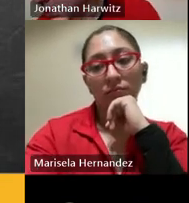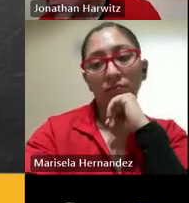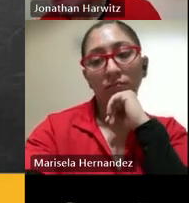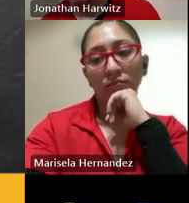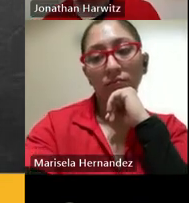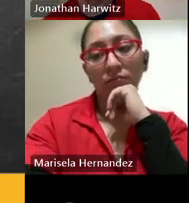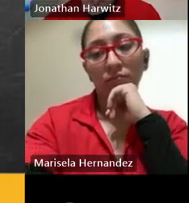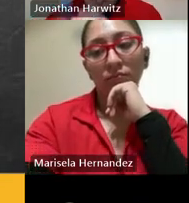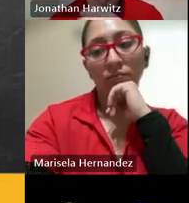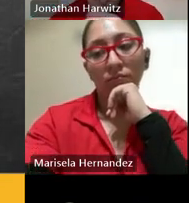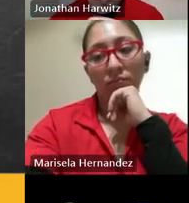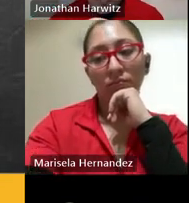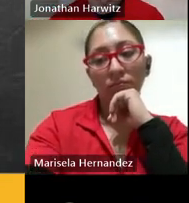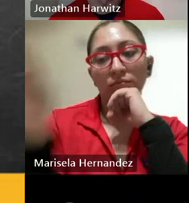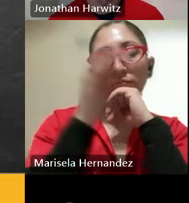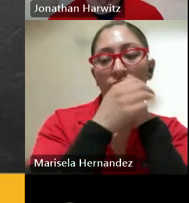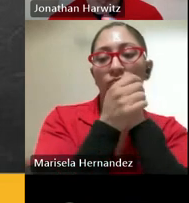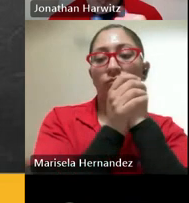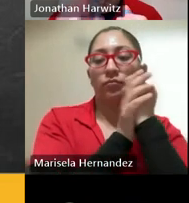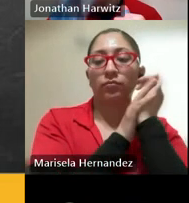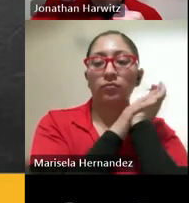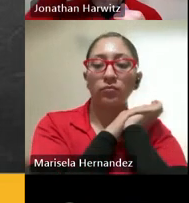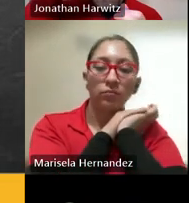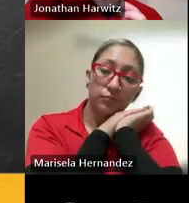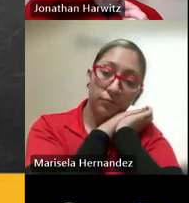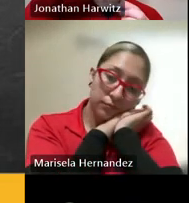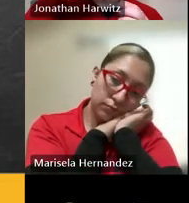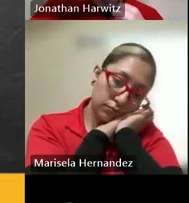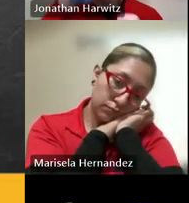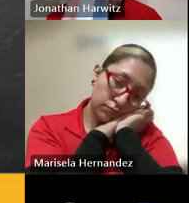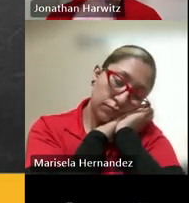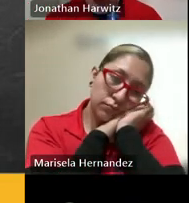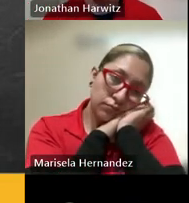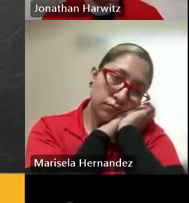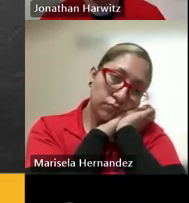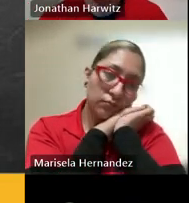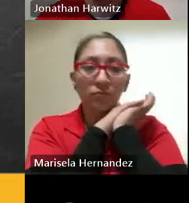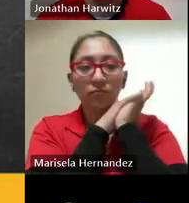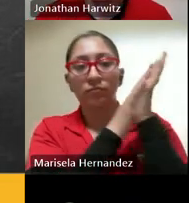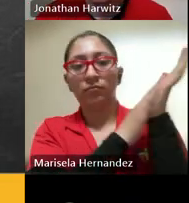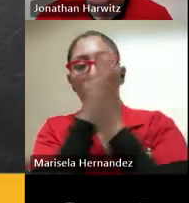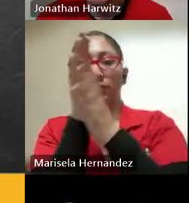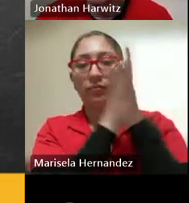generation home buyer. Have you heard anything about what that would look like?